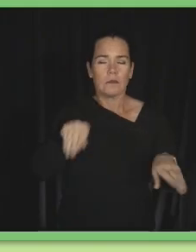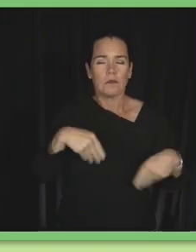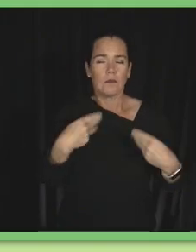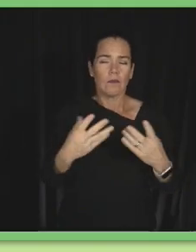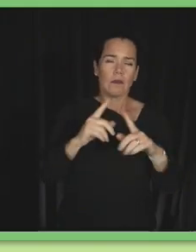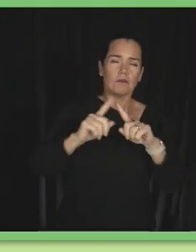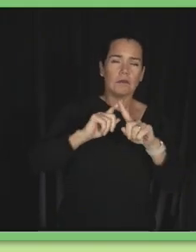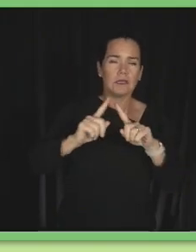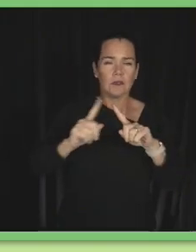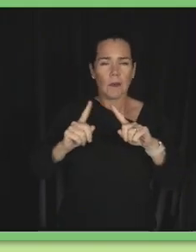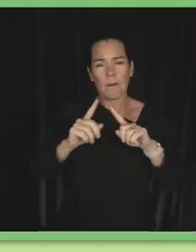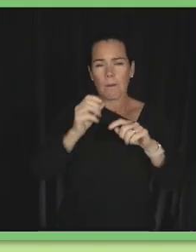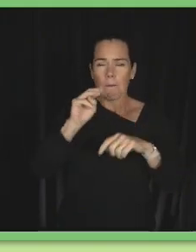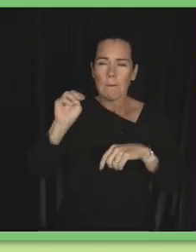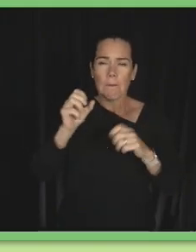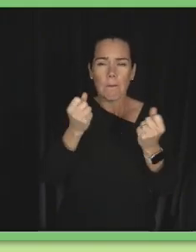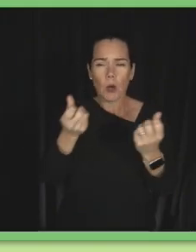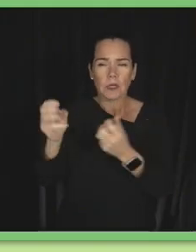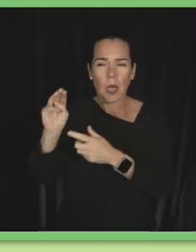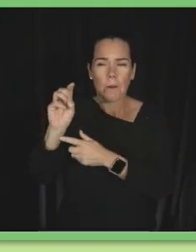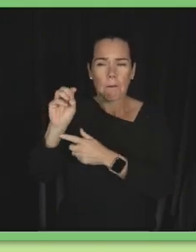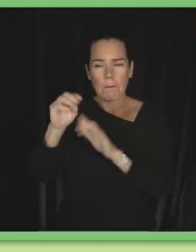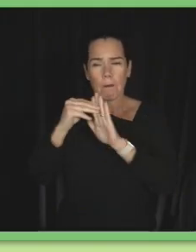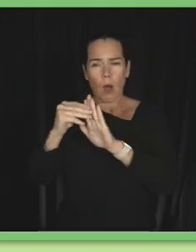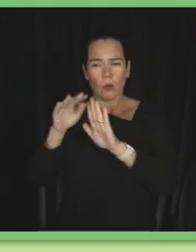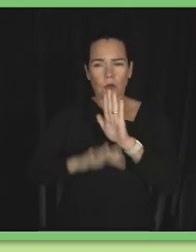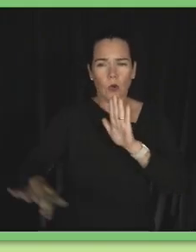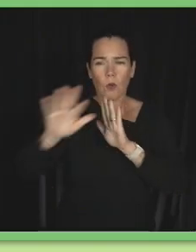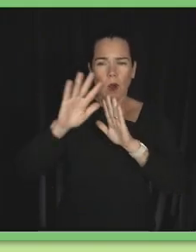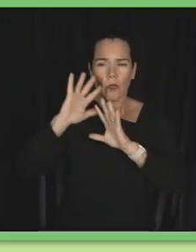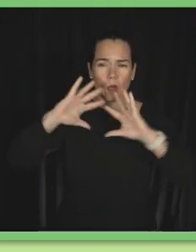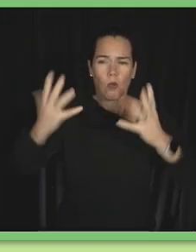model and multimodal models around the clock.